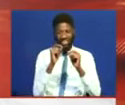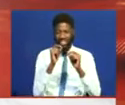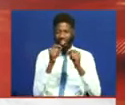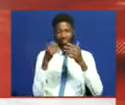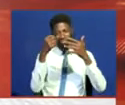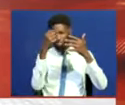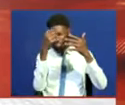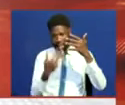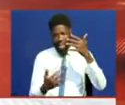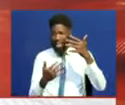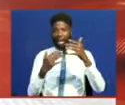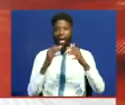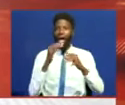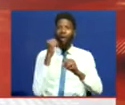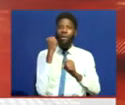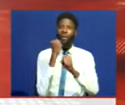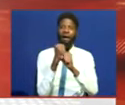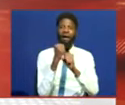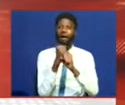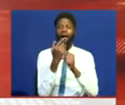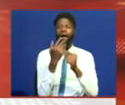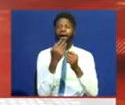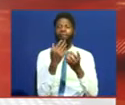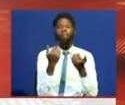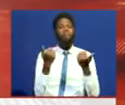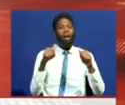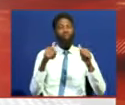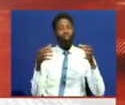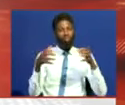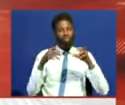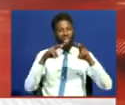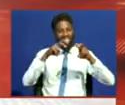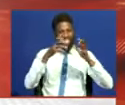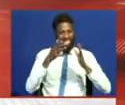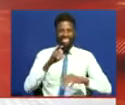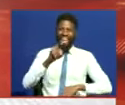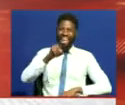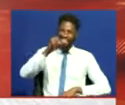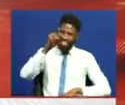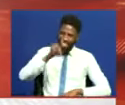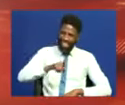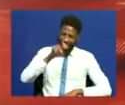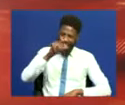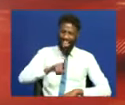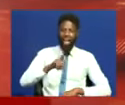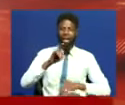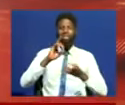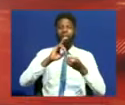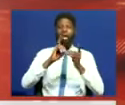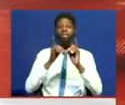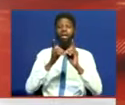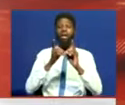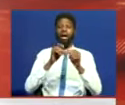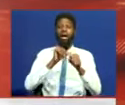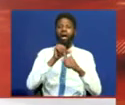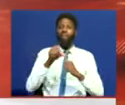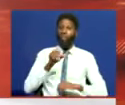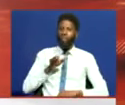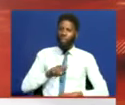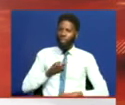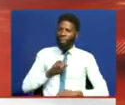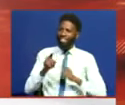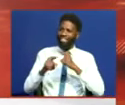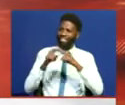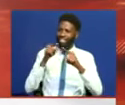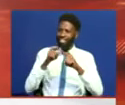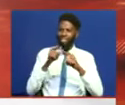in this country need to get out and get hard data on femicide. Okay. I'm looking at the University